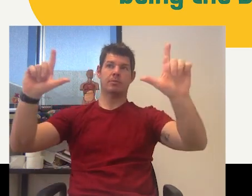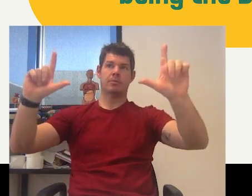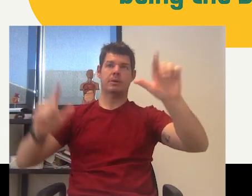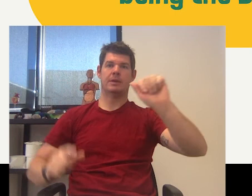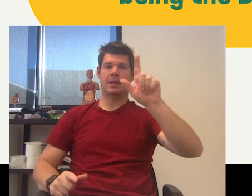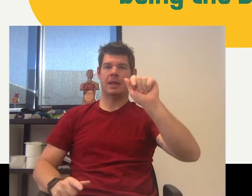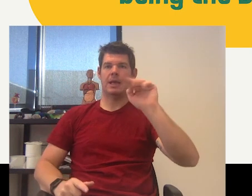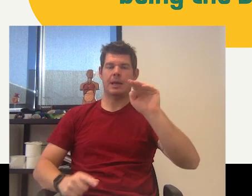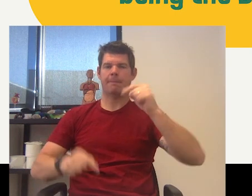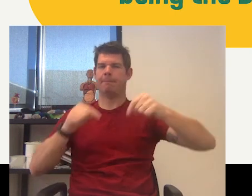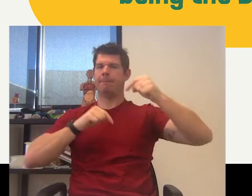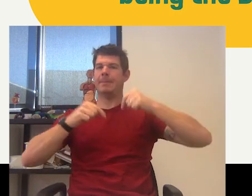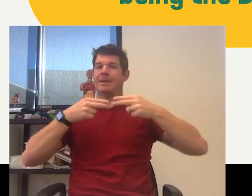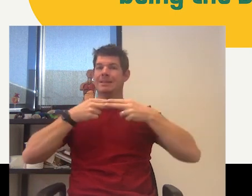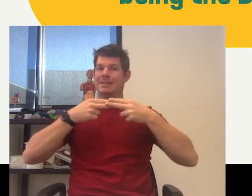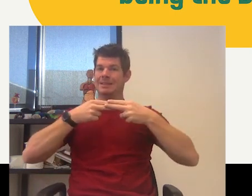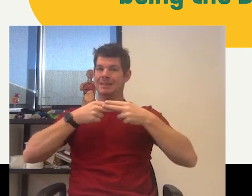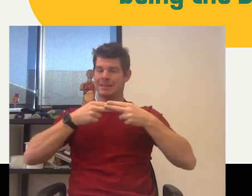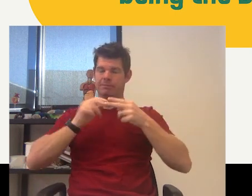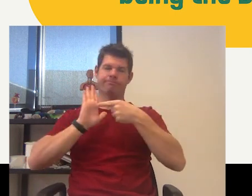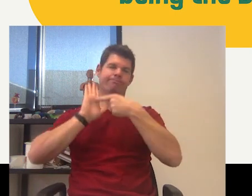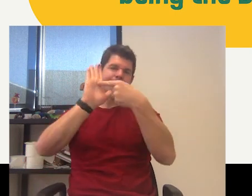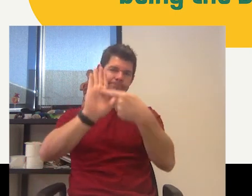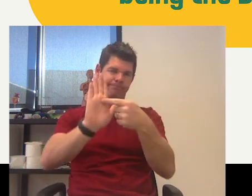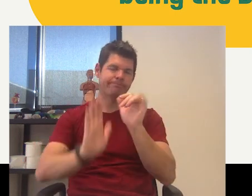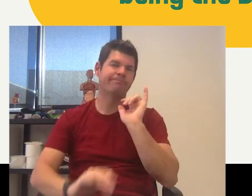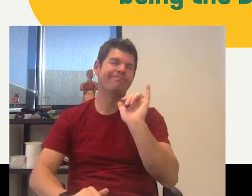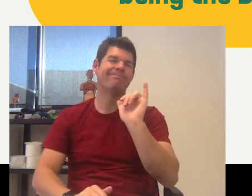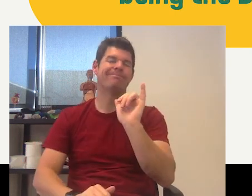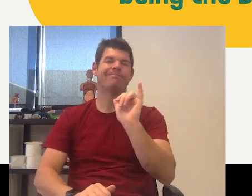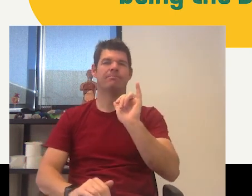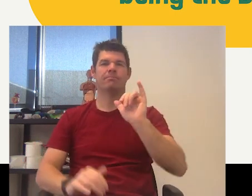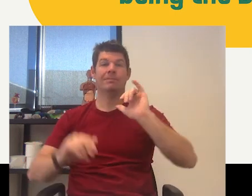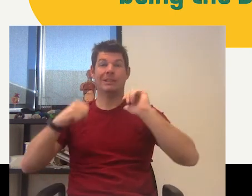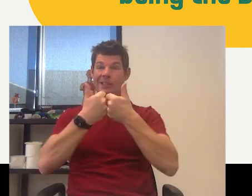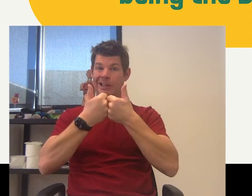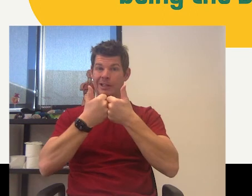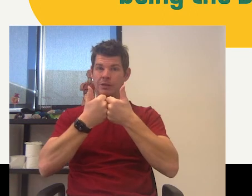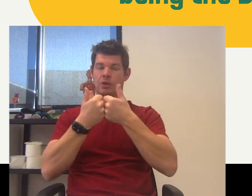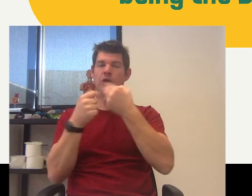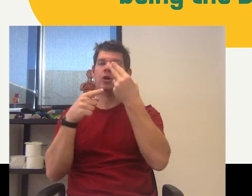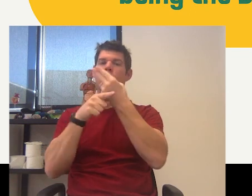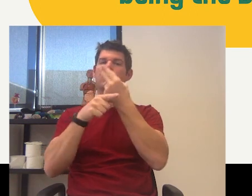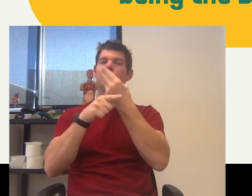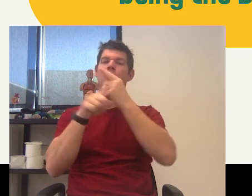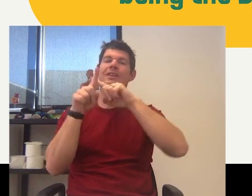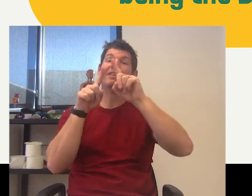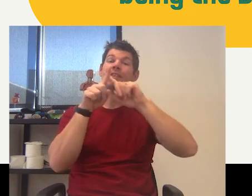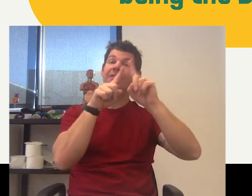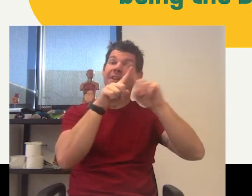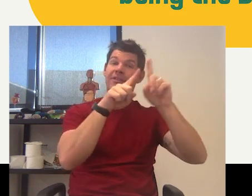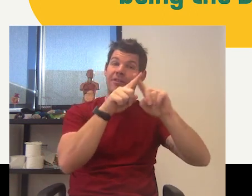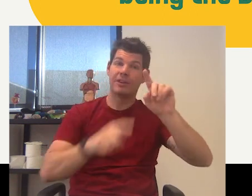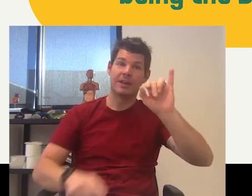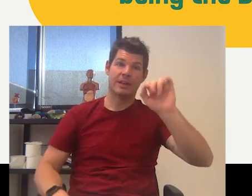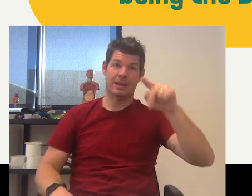back to the slideshow, your challenge now is going to be using a different input. So we've used